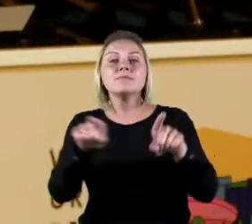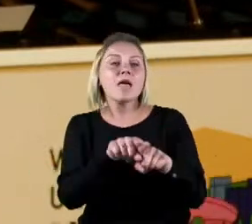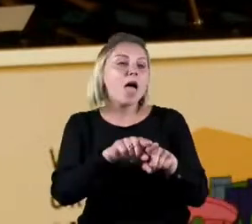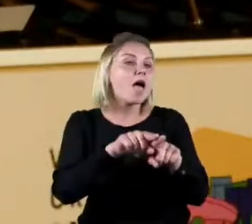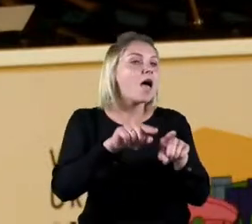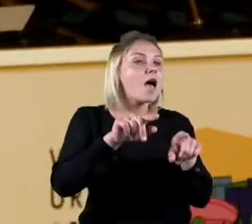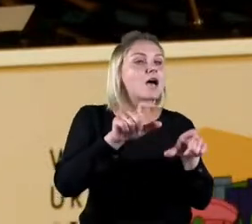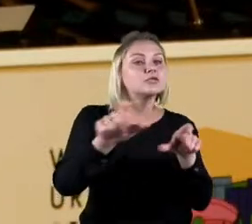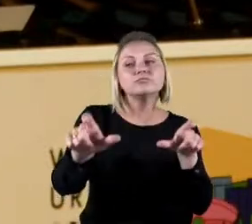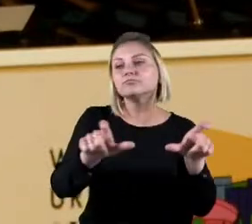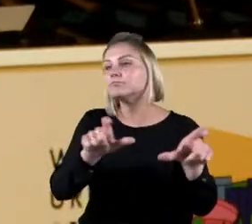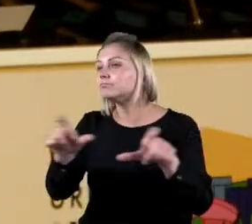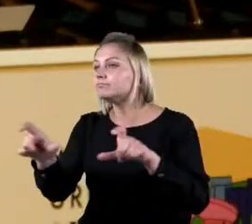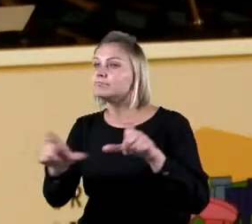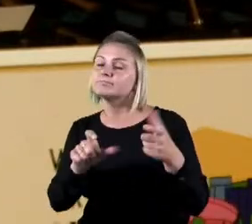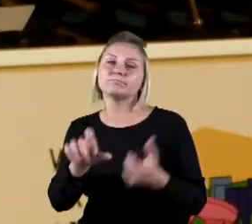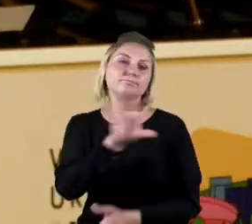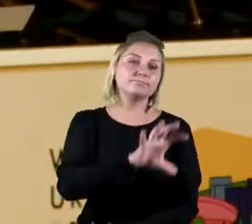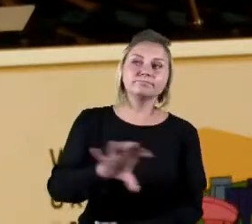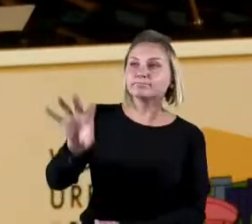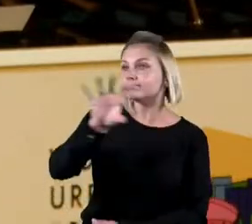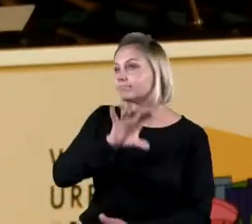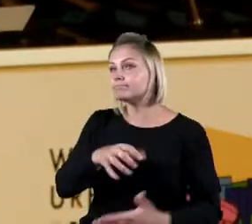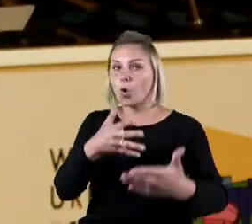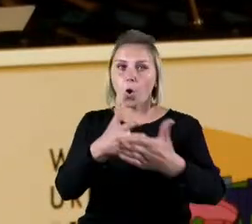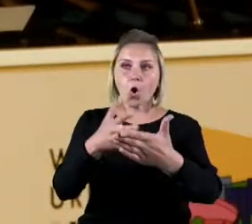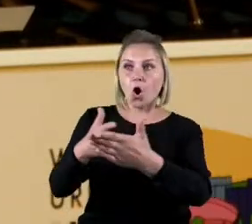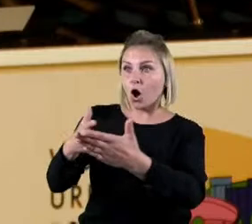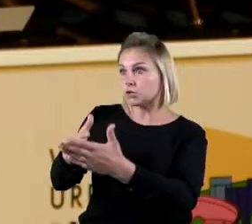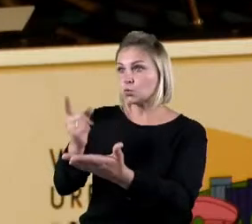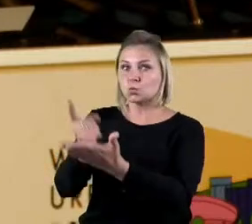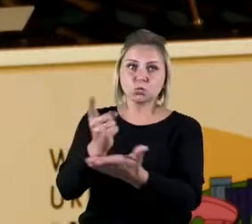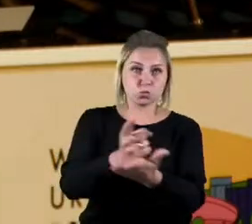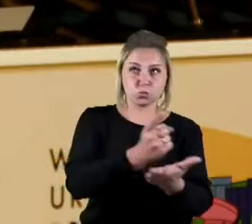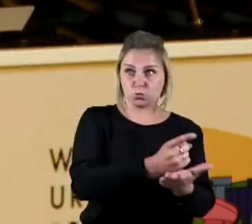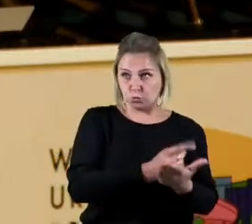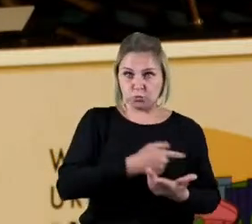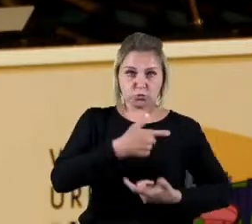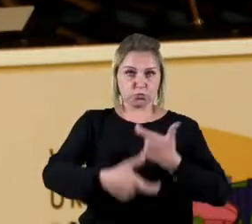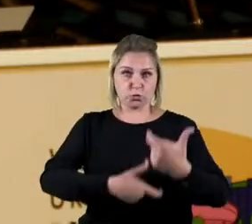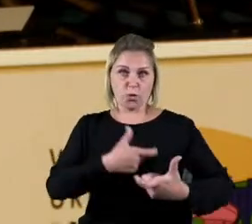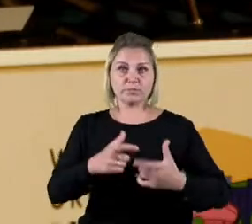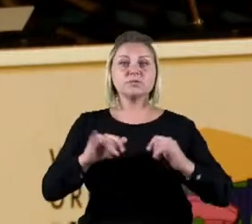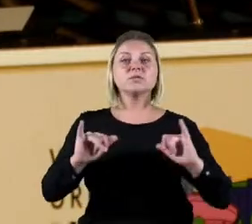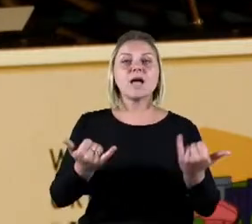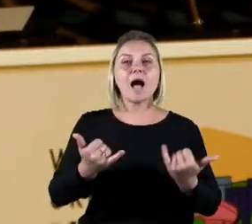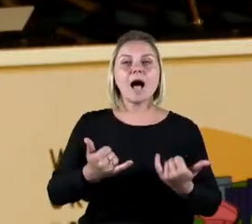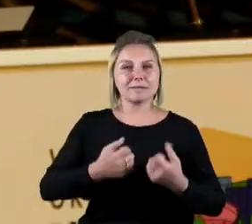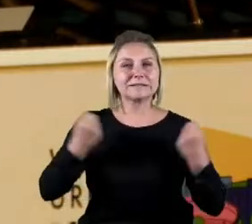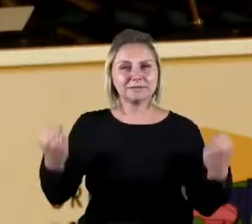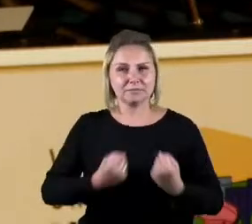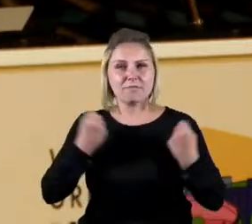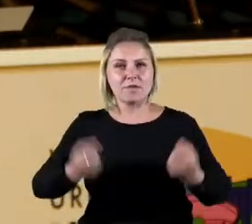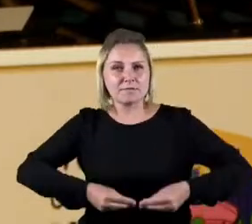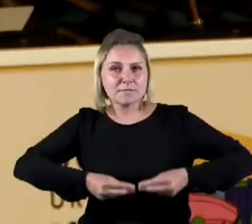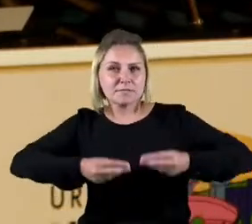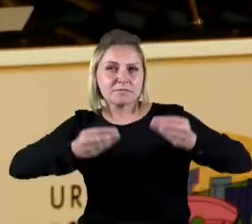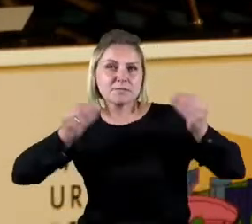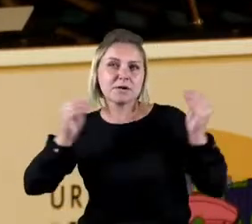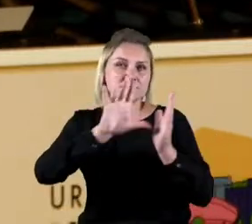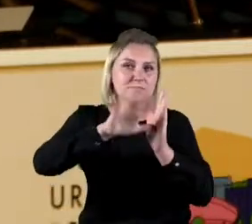of policies. We work on urban development from the perspective of